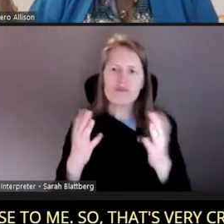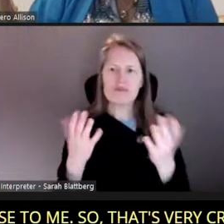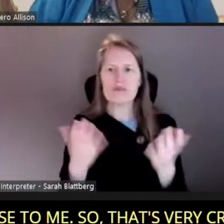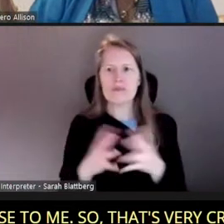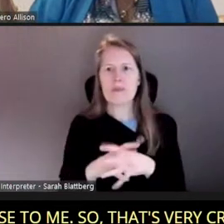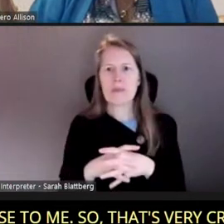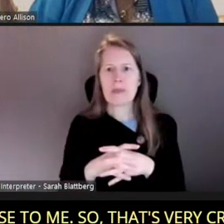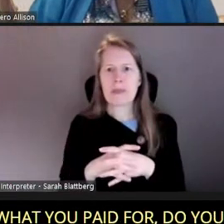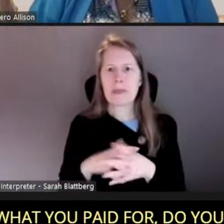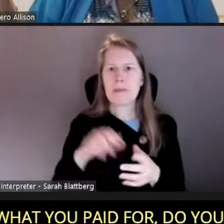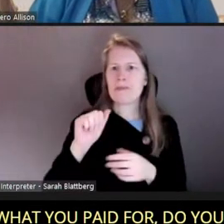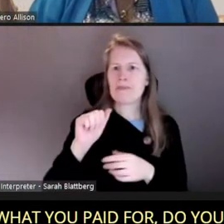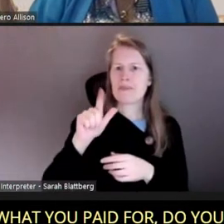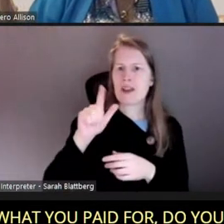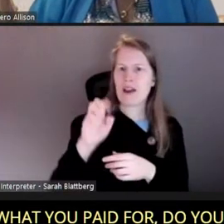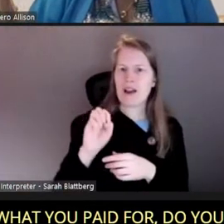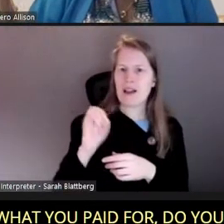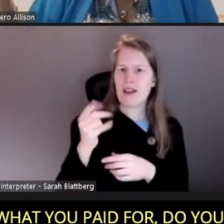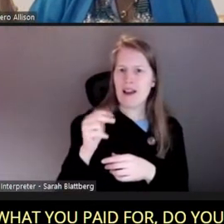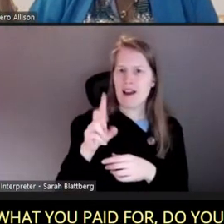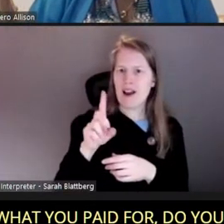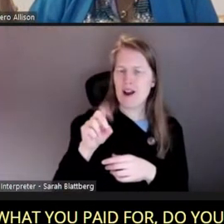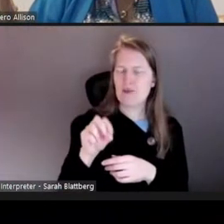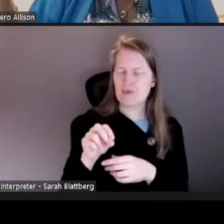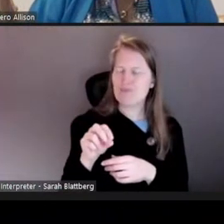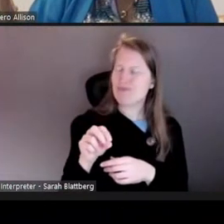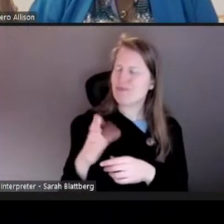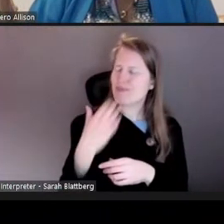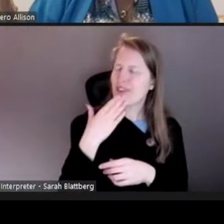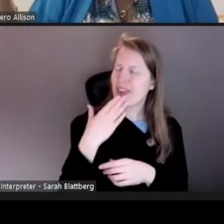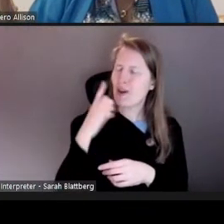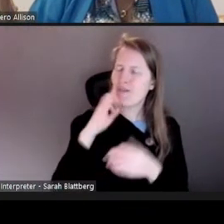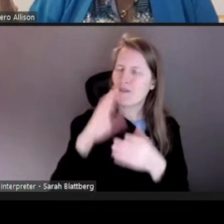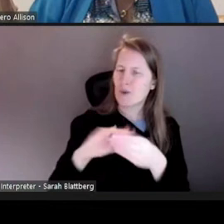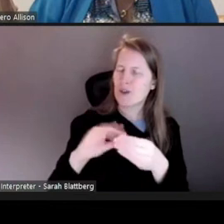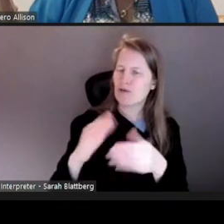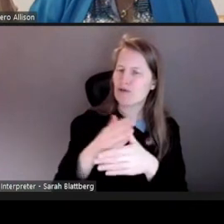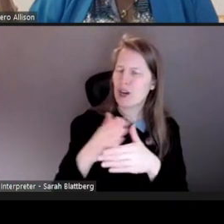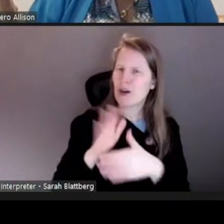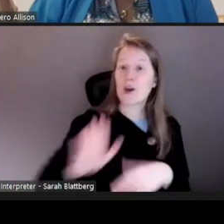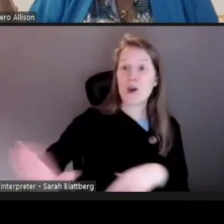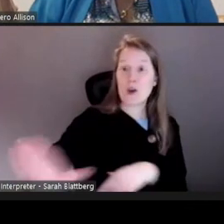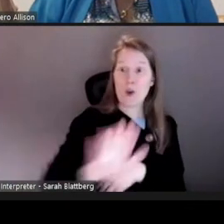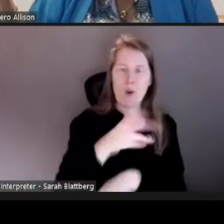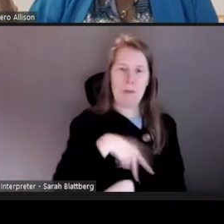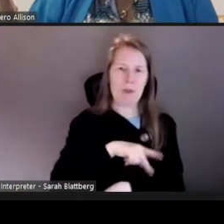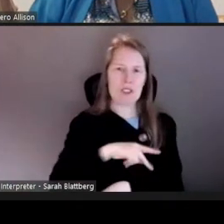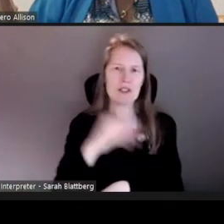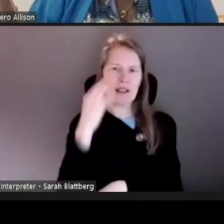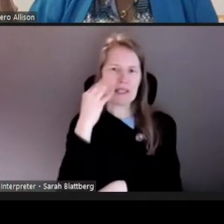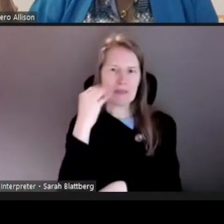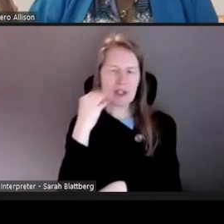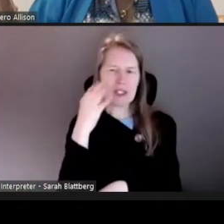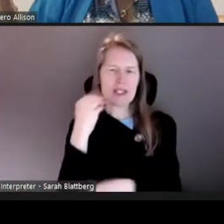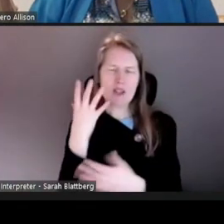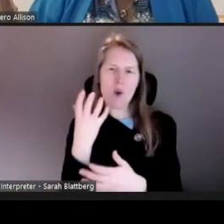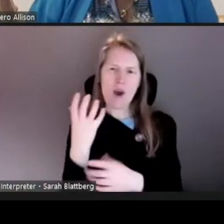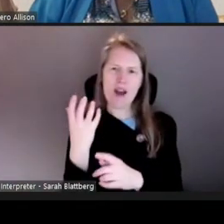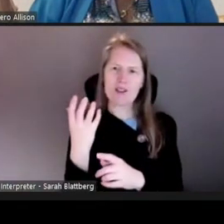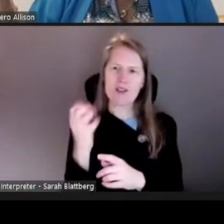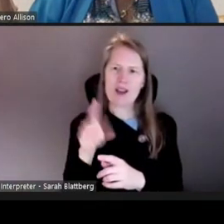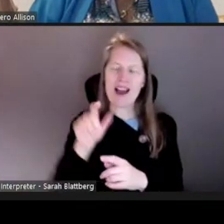Yeah, I thank you for that. You know, and as we're kind of hearing your personal experiences, I'd love to go back to the other